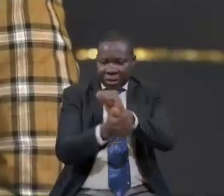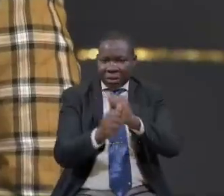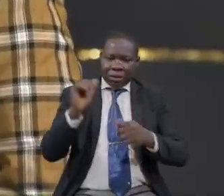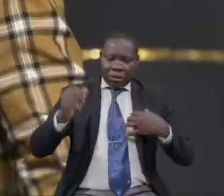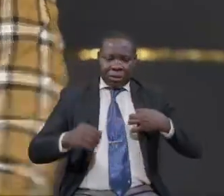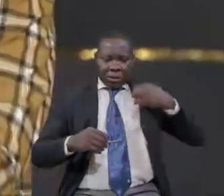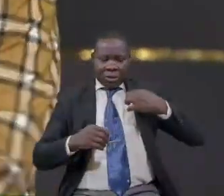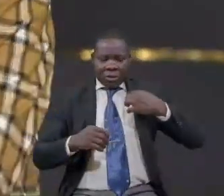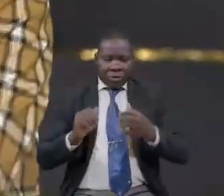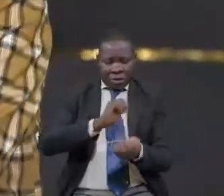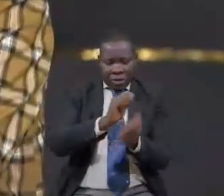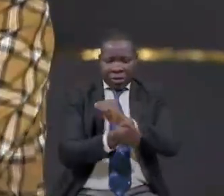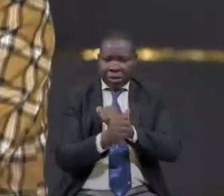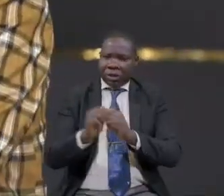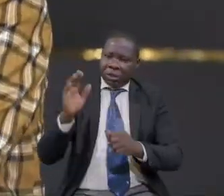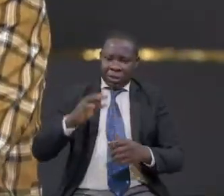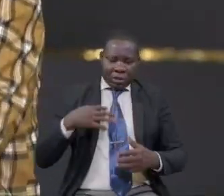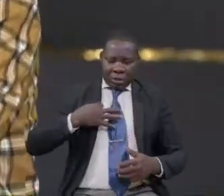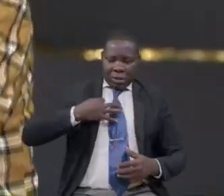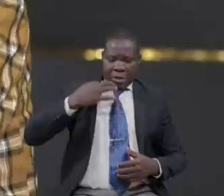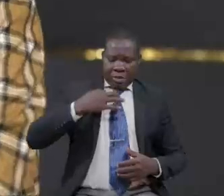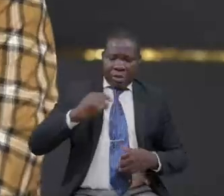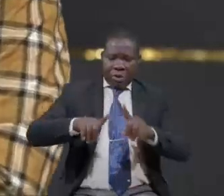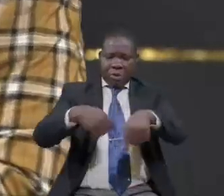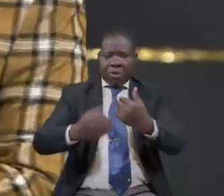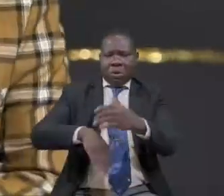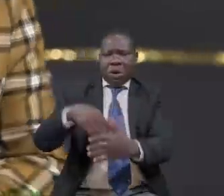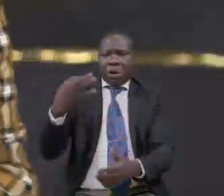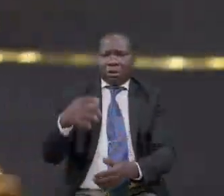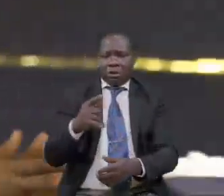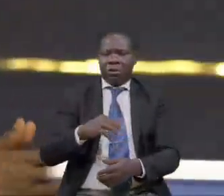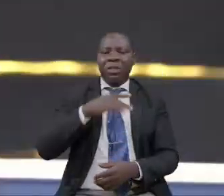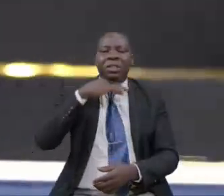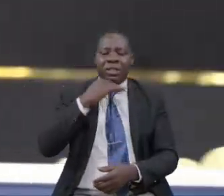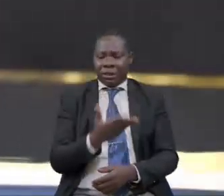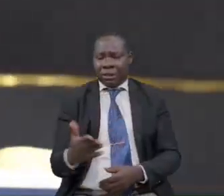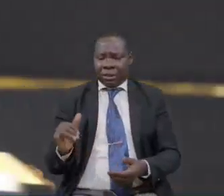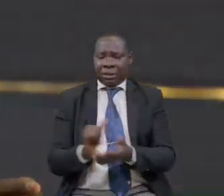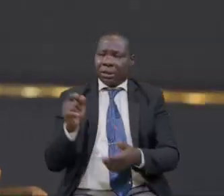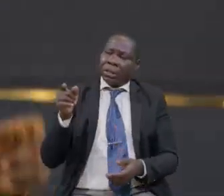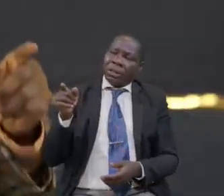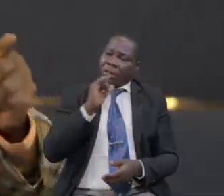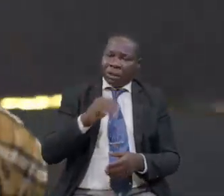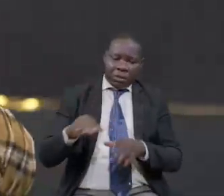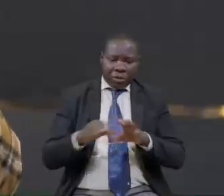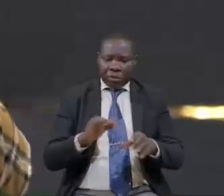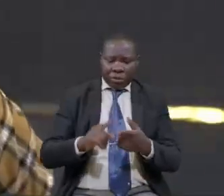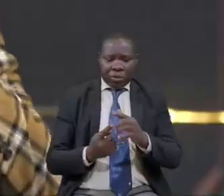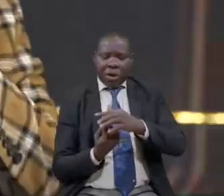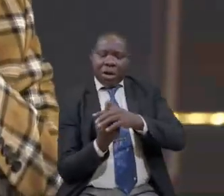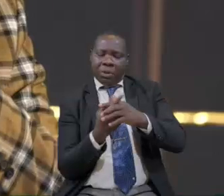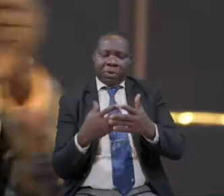appears, get out of the rotten things you have been doing to appear before the king. Pharaoh